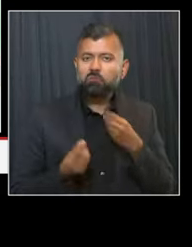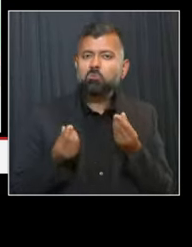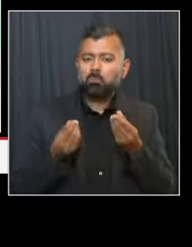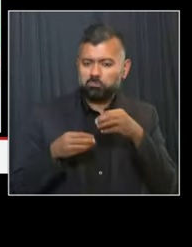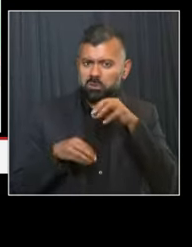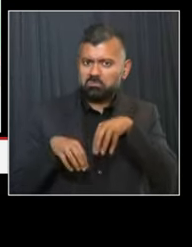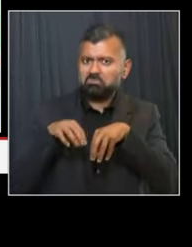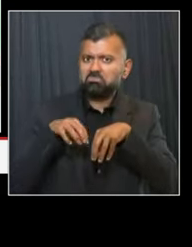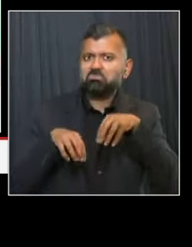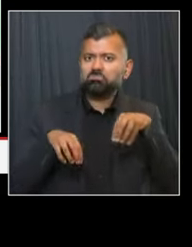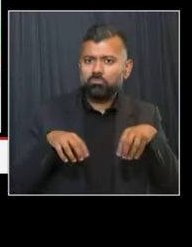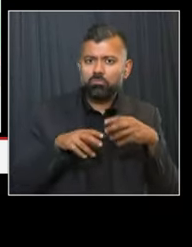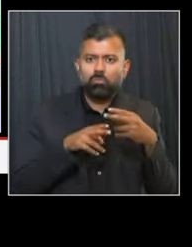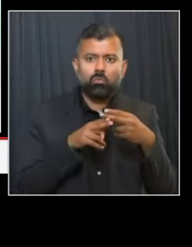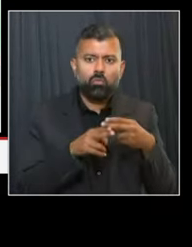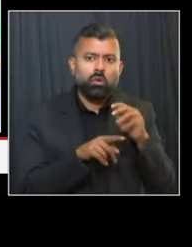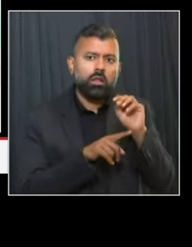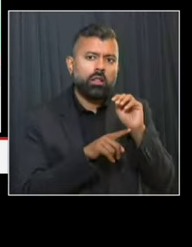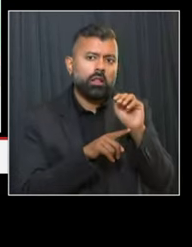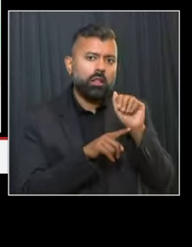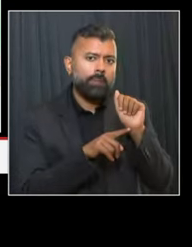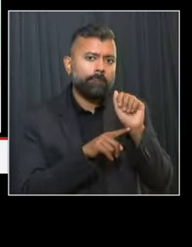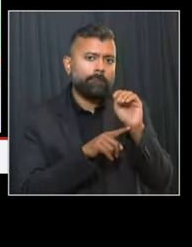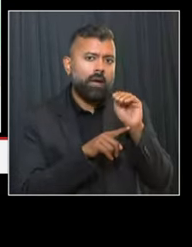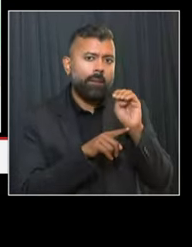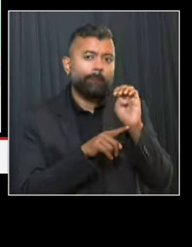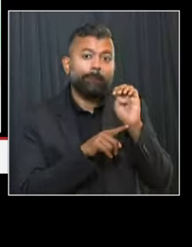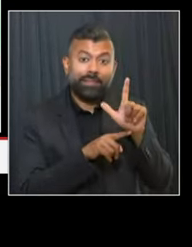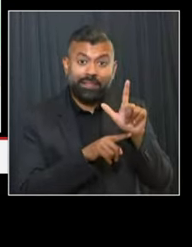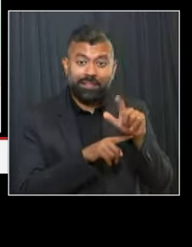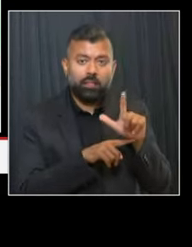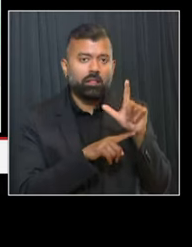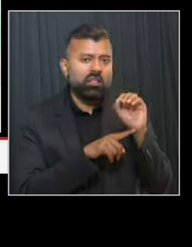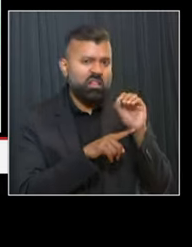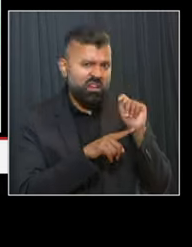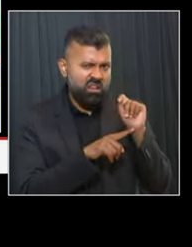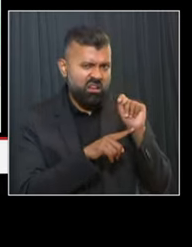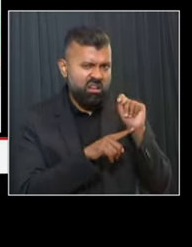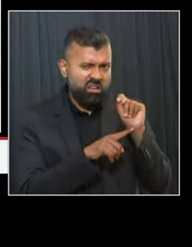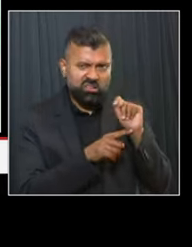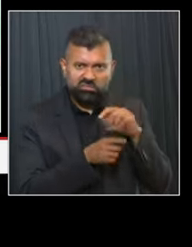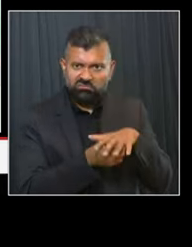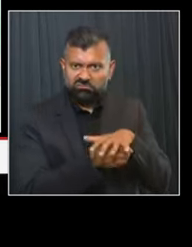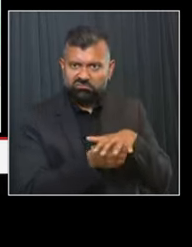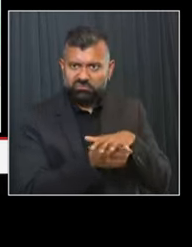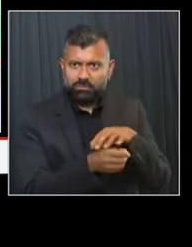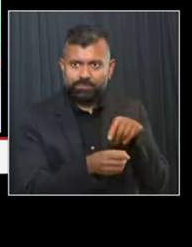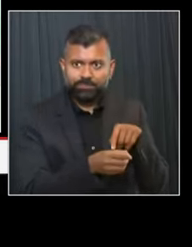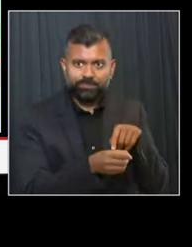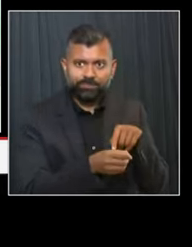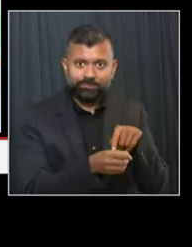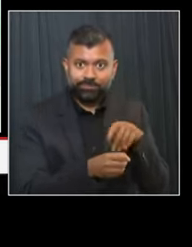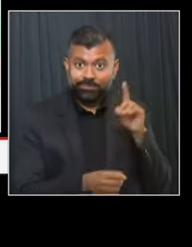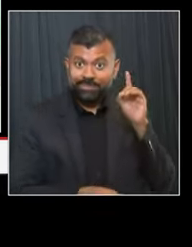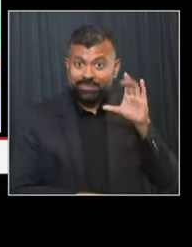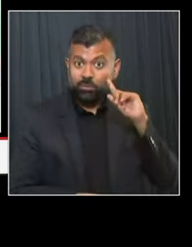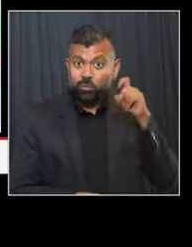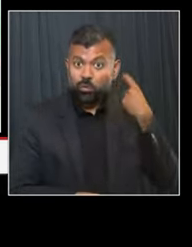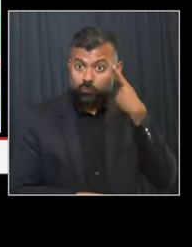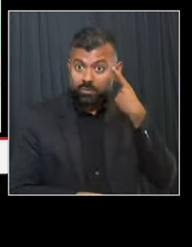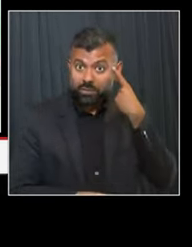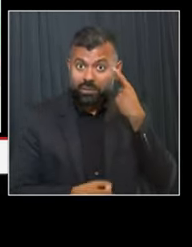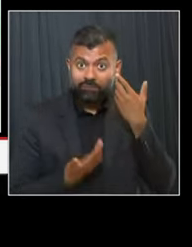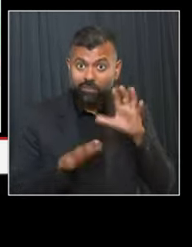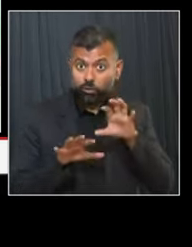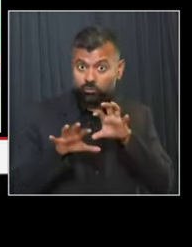lot of community members would support that. If you could speak to what your vision is there, and or what engagement